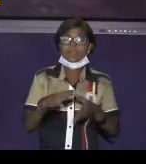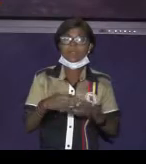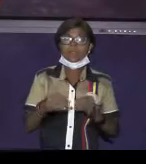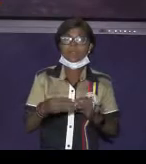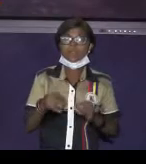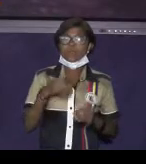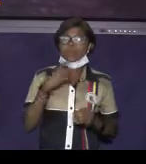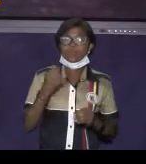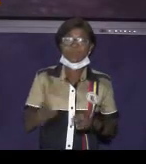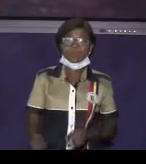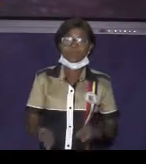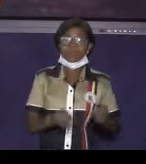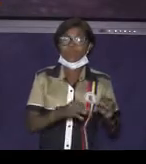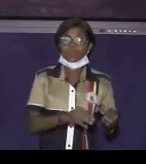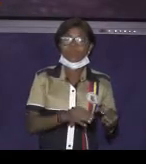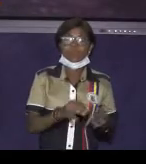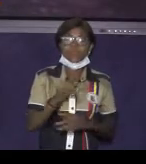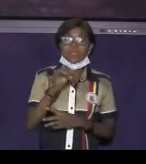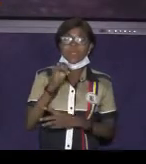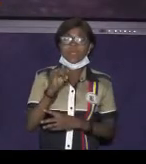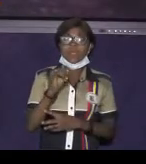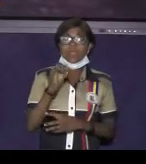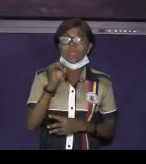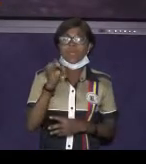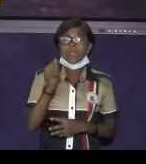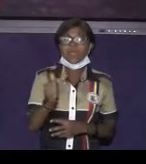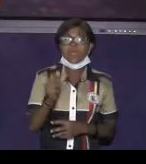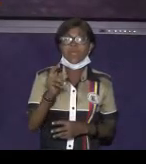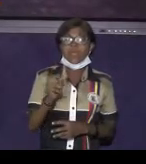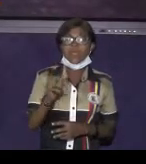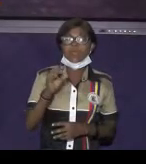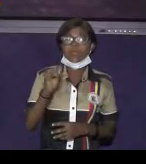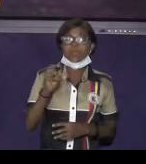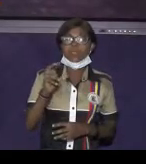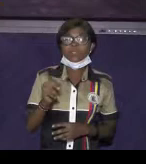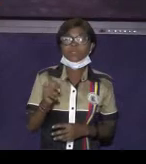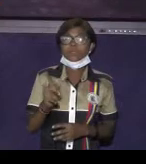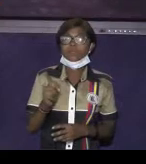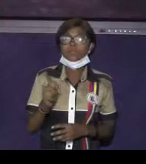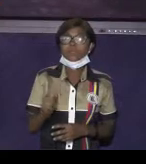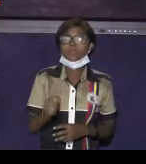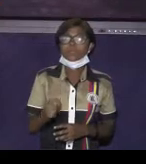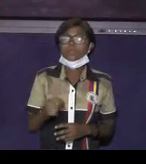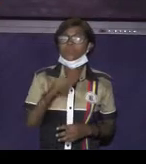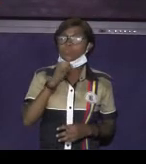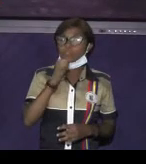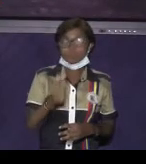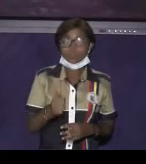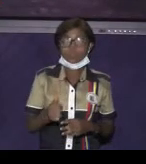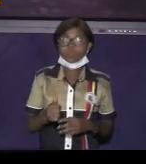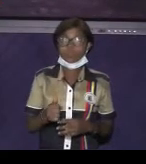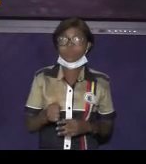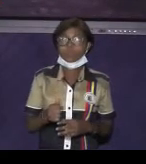you have to do is just to put not, not, after the form of verb.